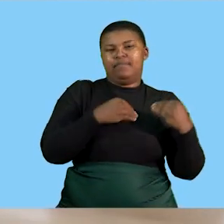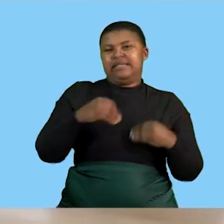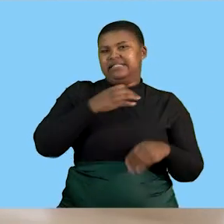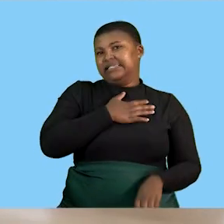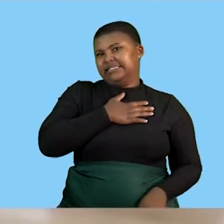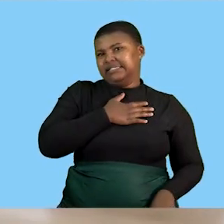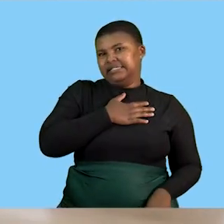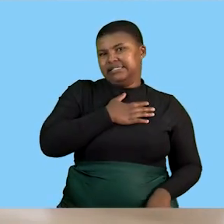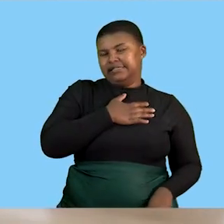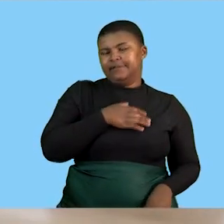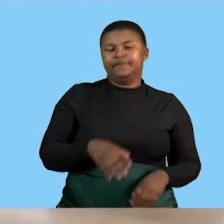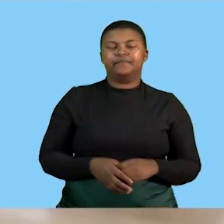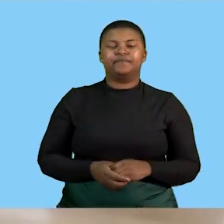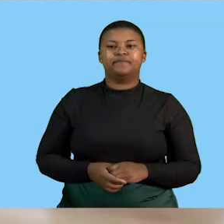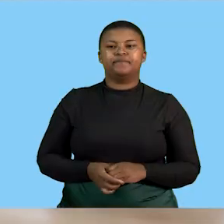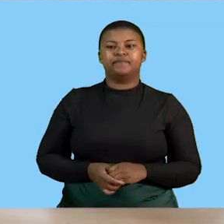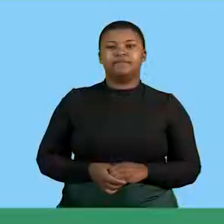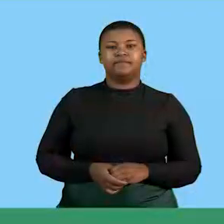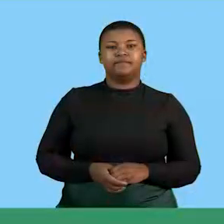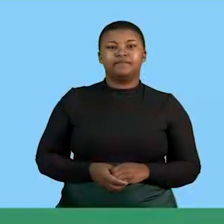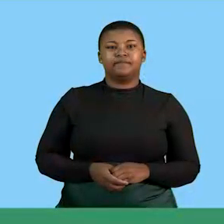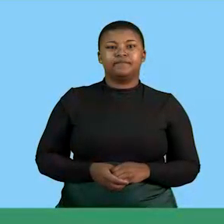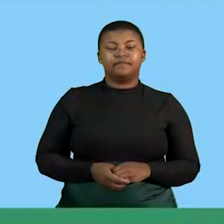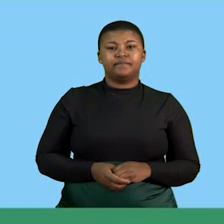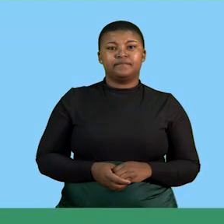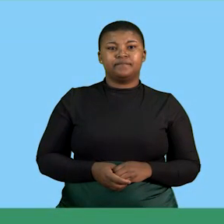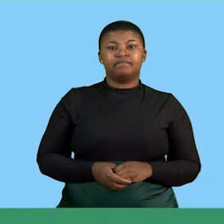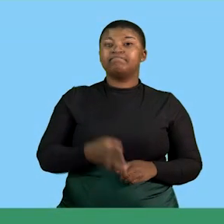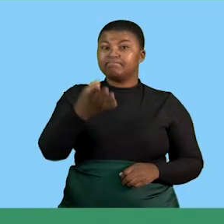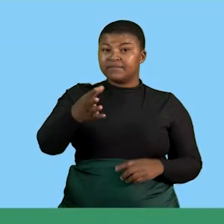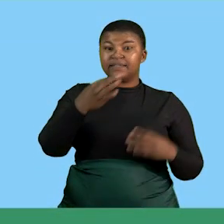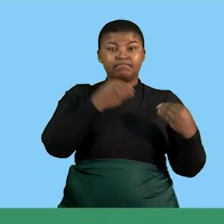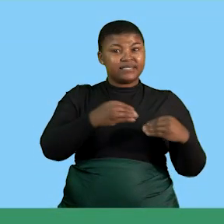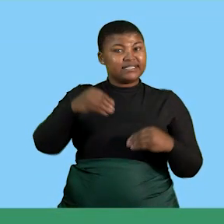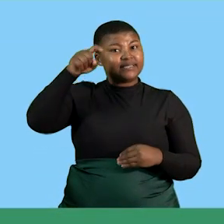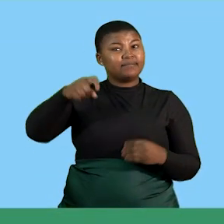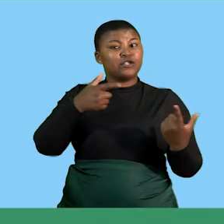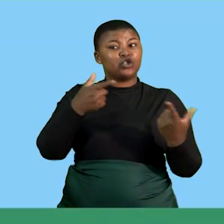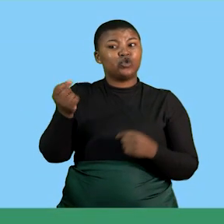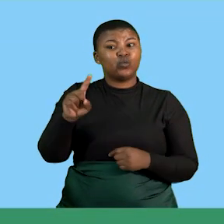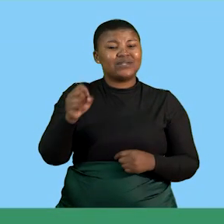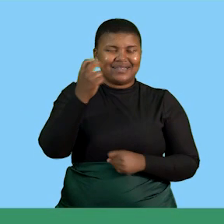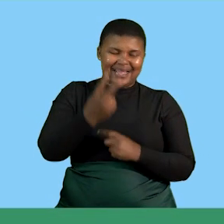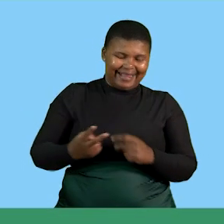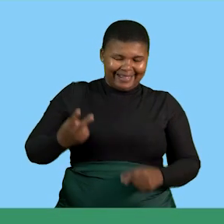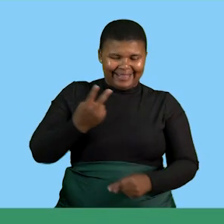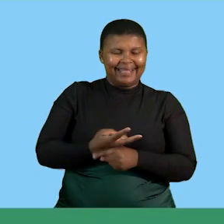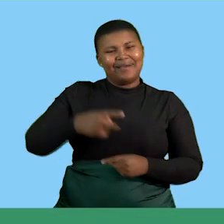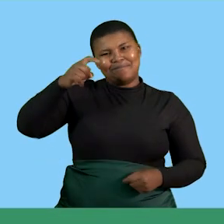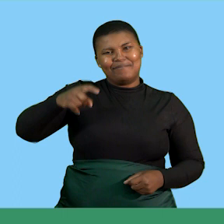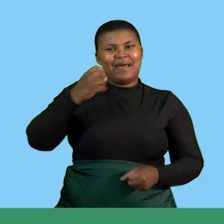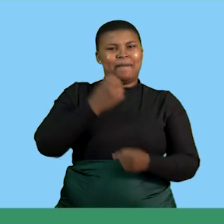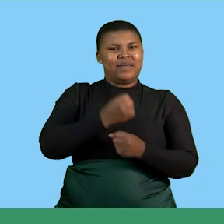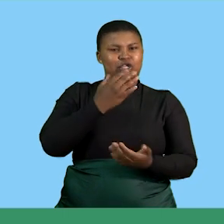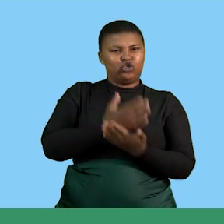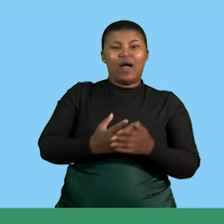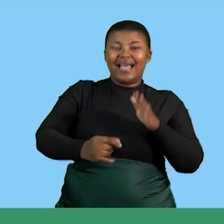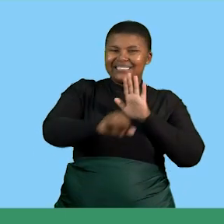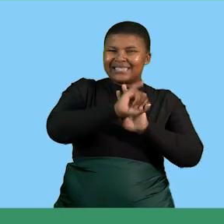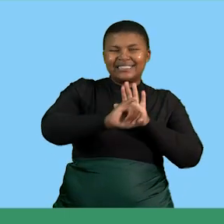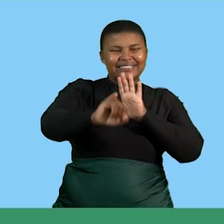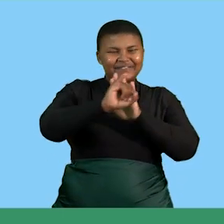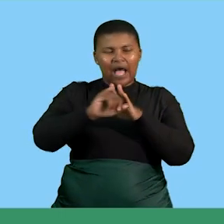these factors will then contribute or help the business to succeed. So it will contribute to the success of the business.